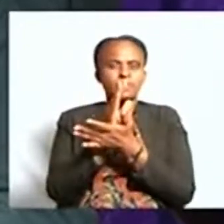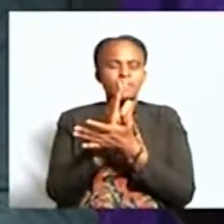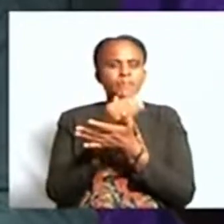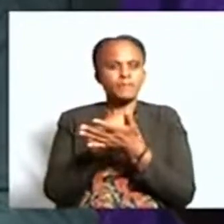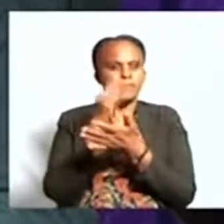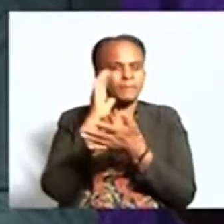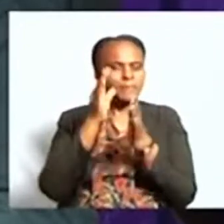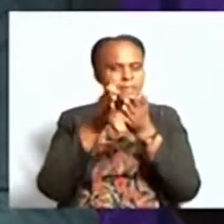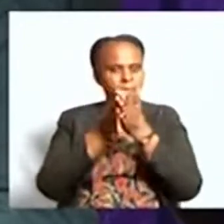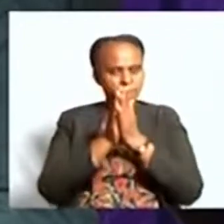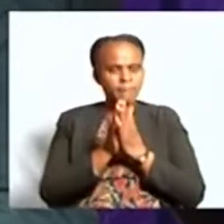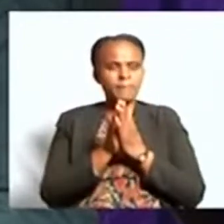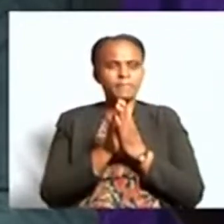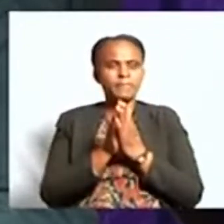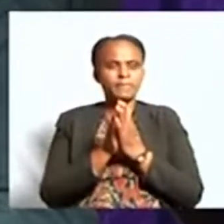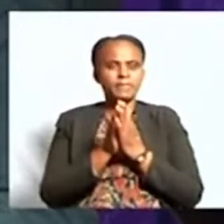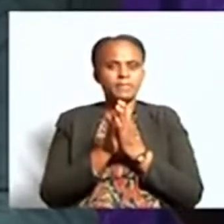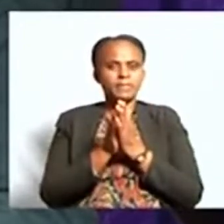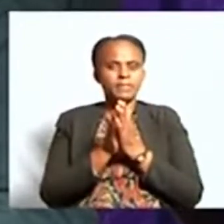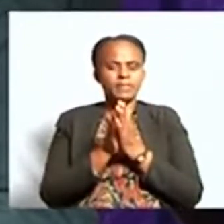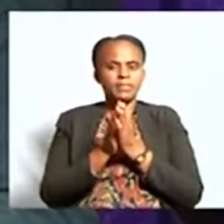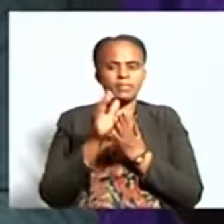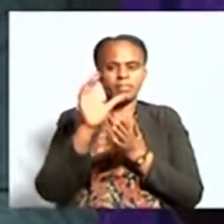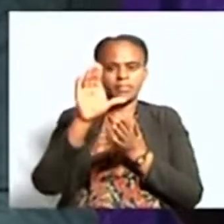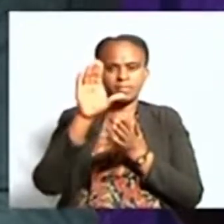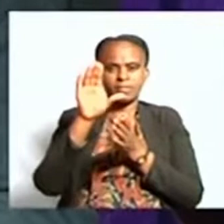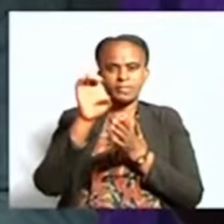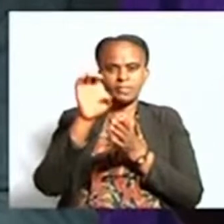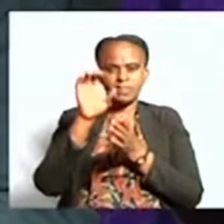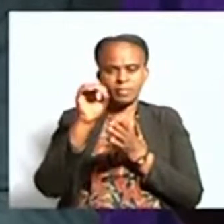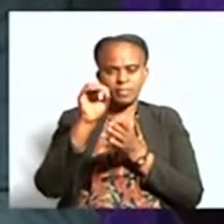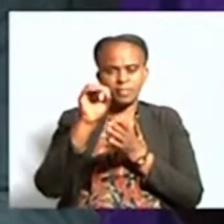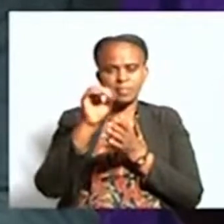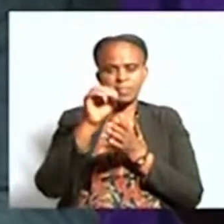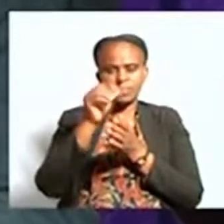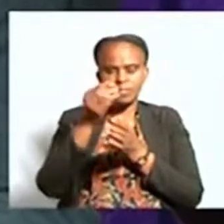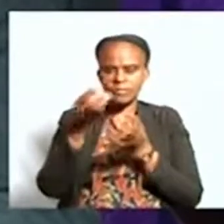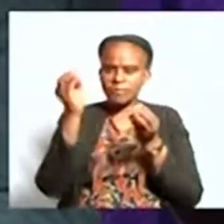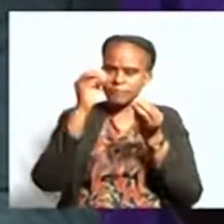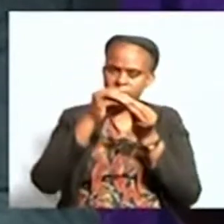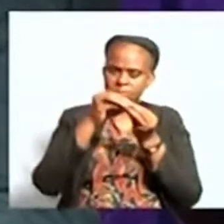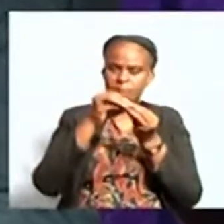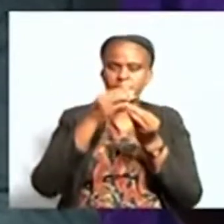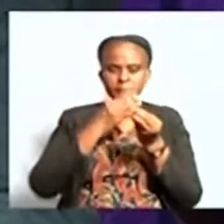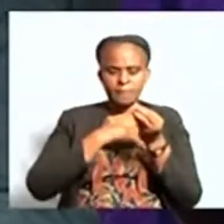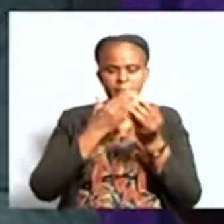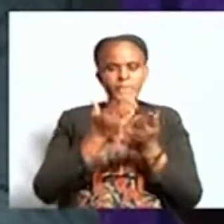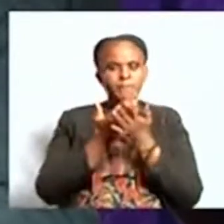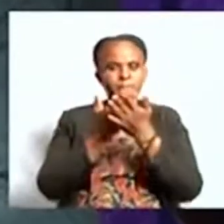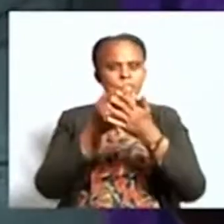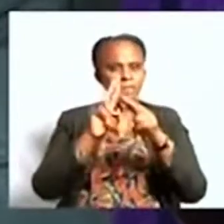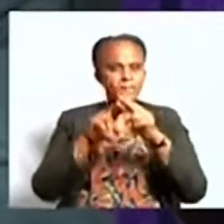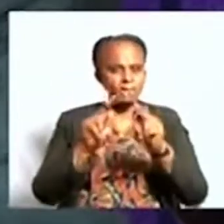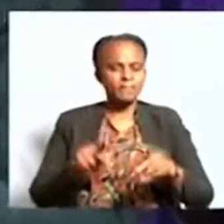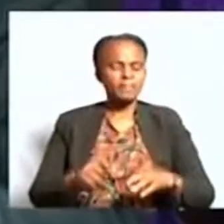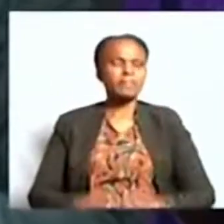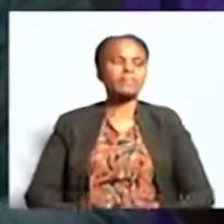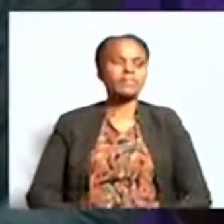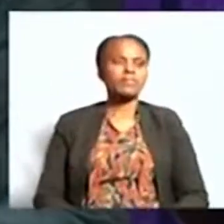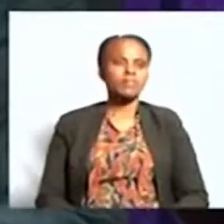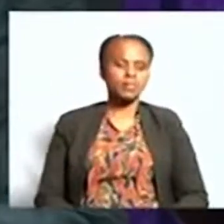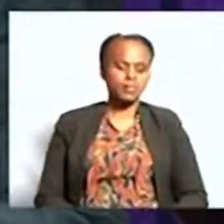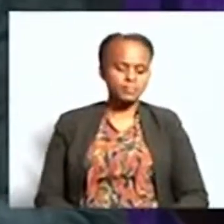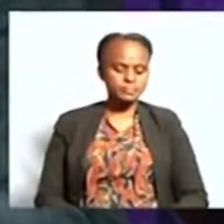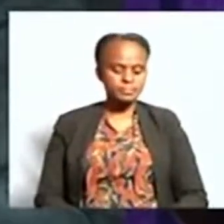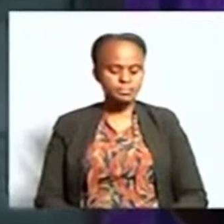that the CEO, Ratsa, comes in to just supplement my submission, Chair. Thank